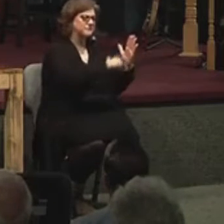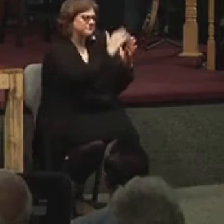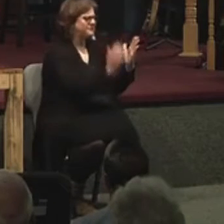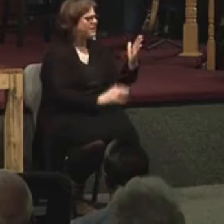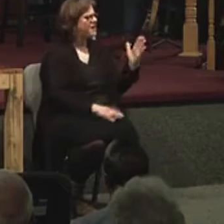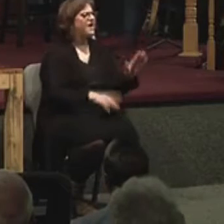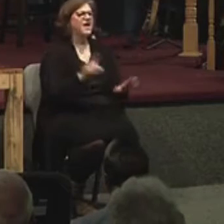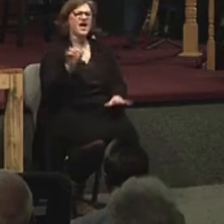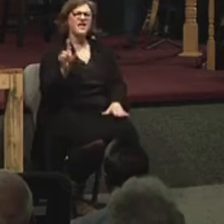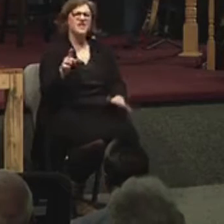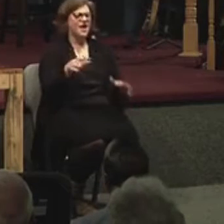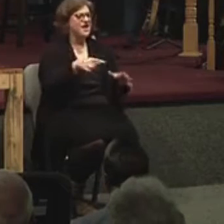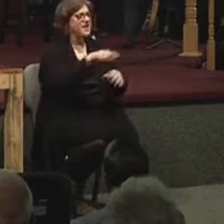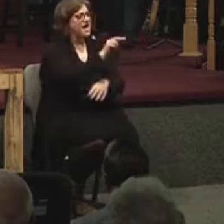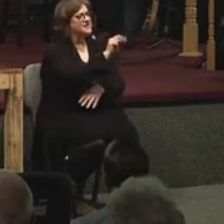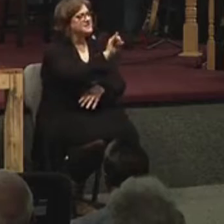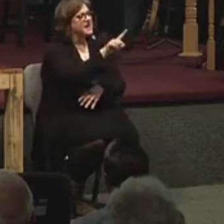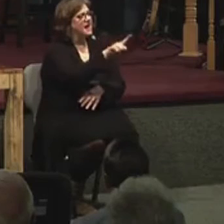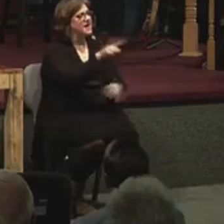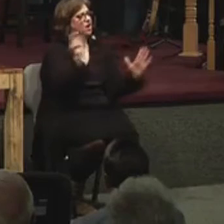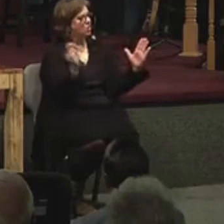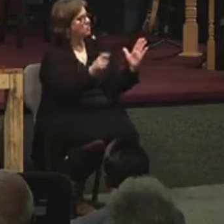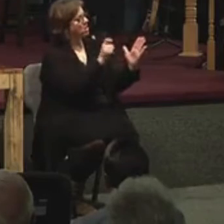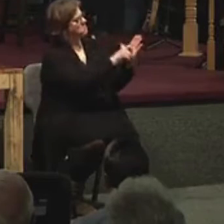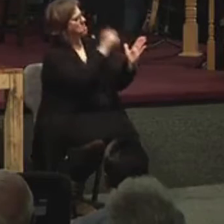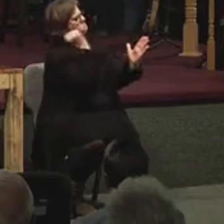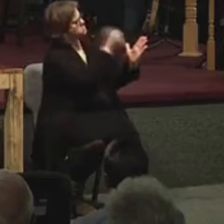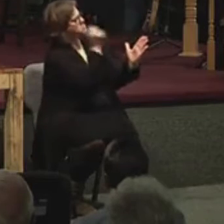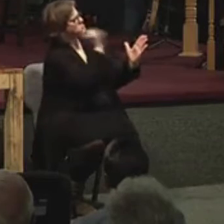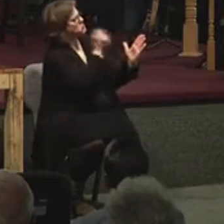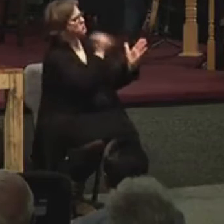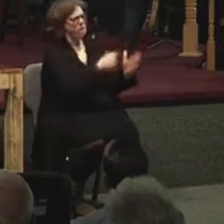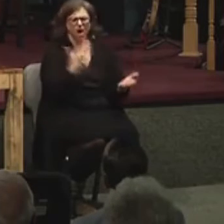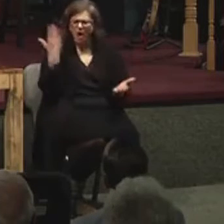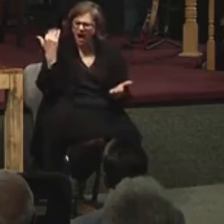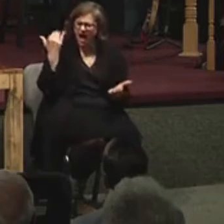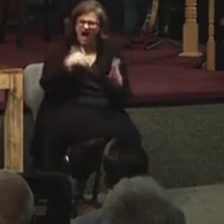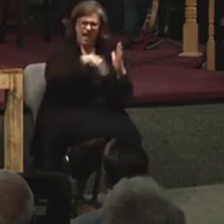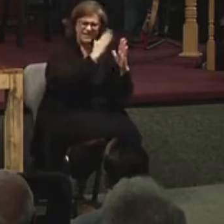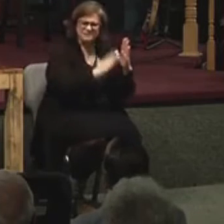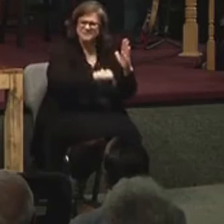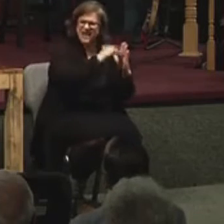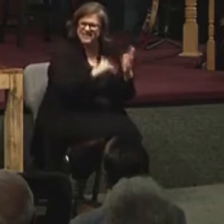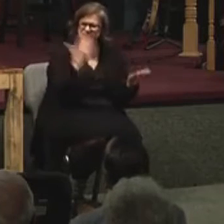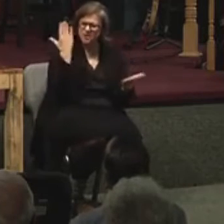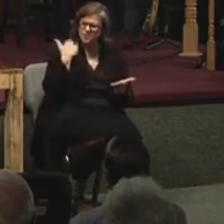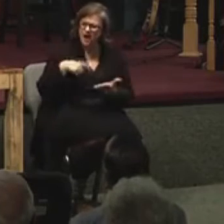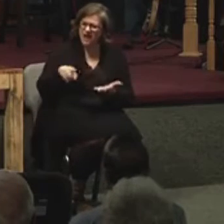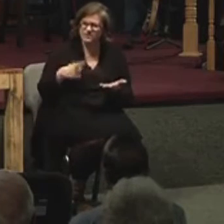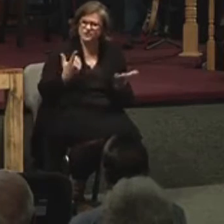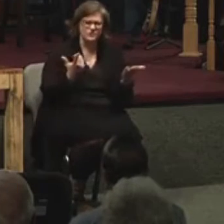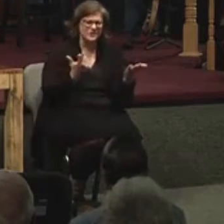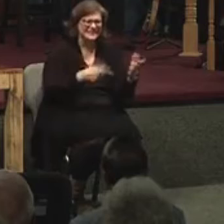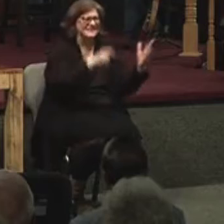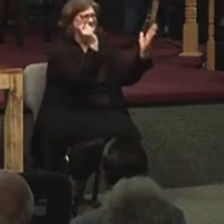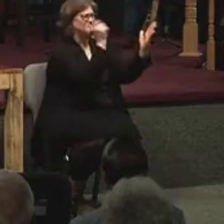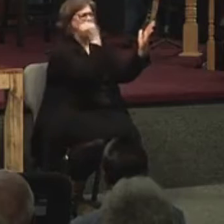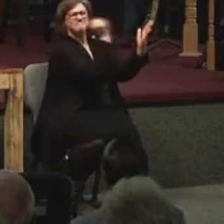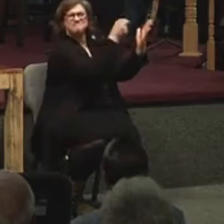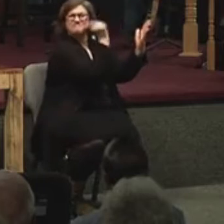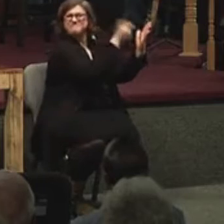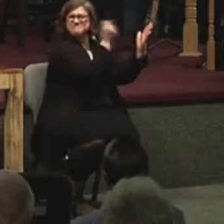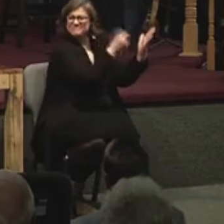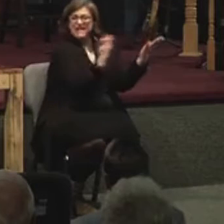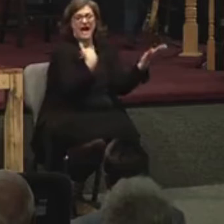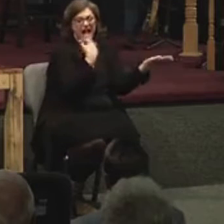in the door. And Mike said, Dad, I just painted the door. Why are you putting the nail in the door? It's not even near Christmas. Like, I know you put a nail there to hang a